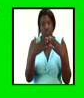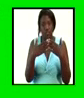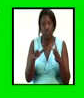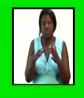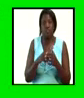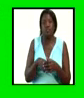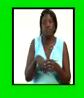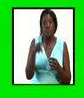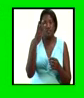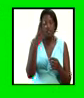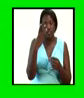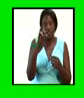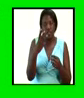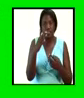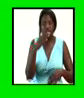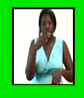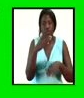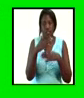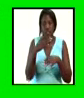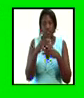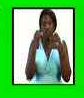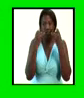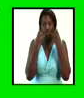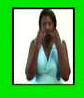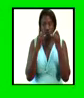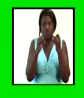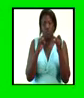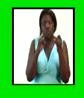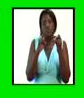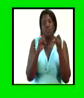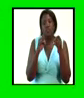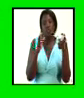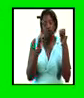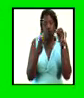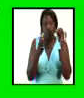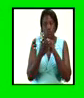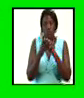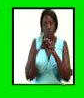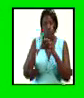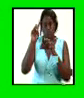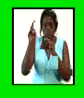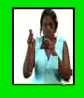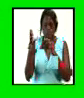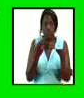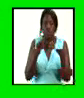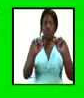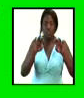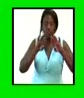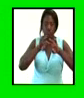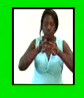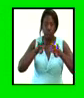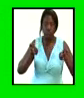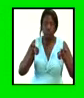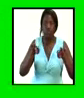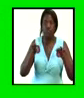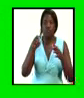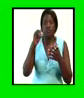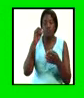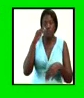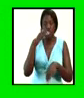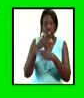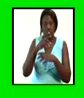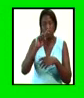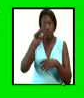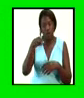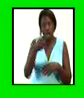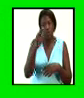3. Additional information that could have been inserted in brackets may be separated from the rest of the sentence by